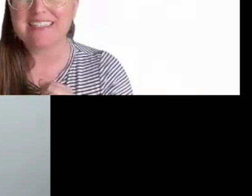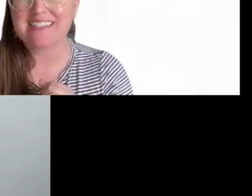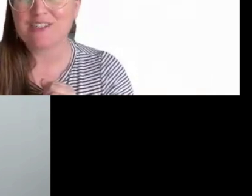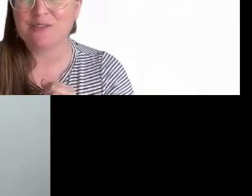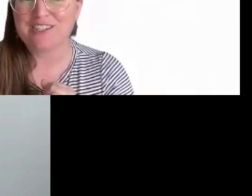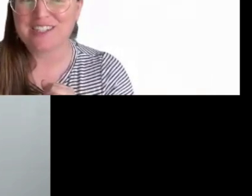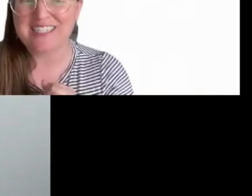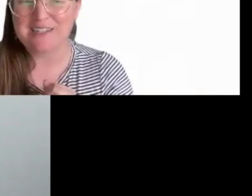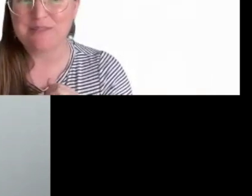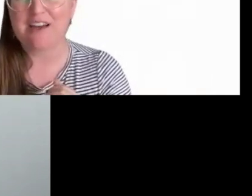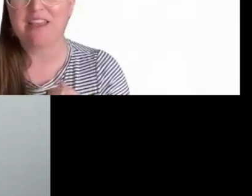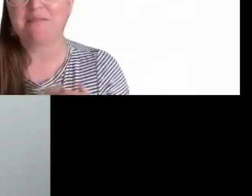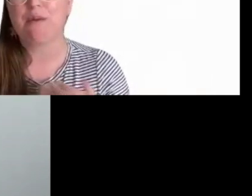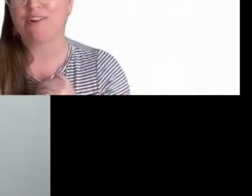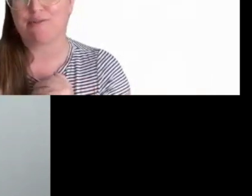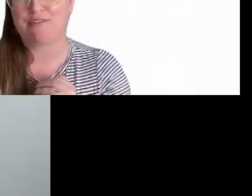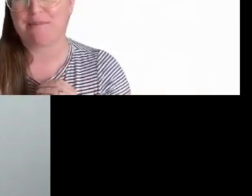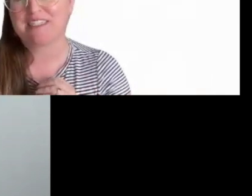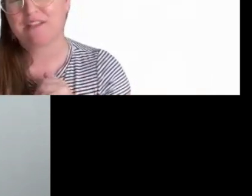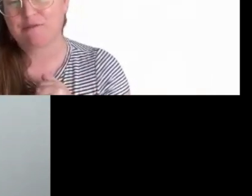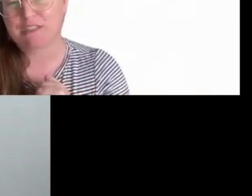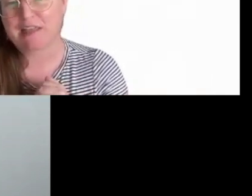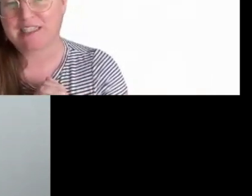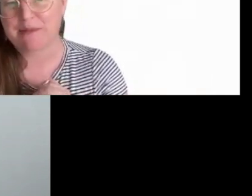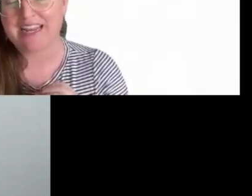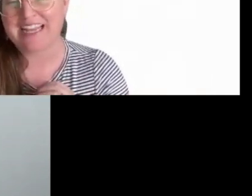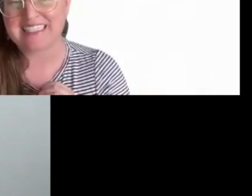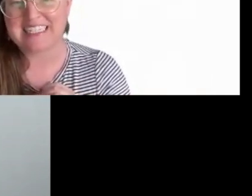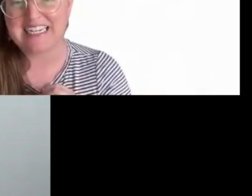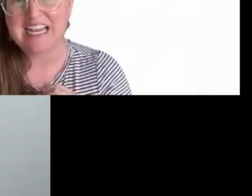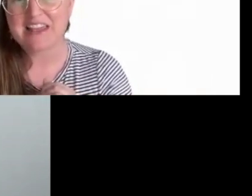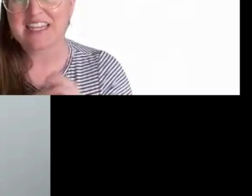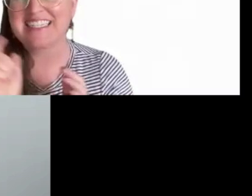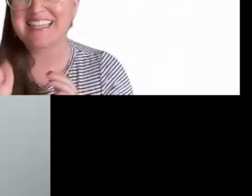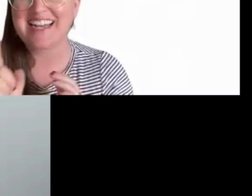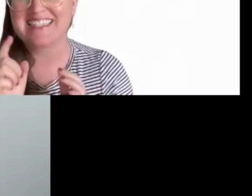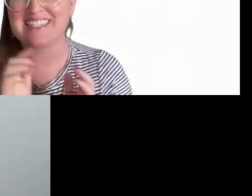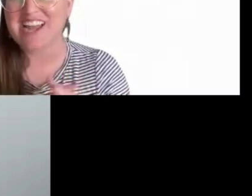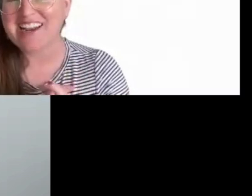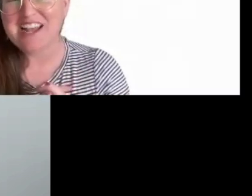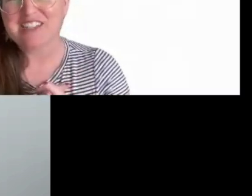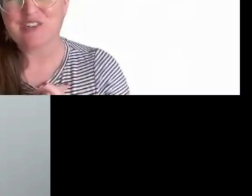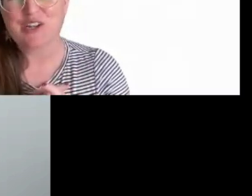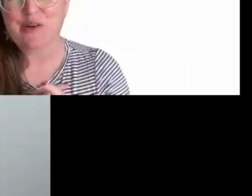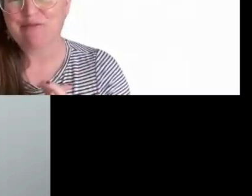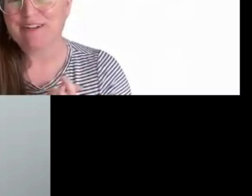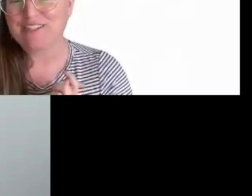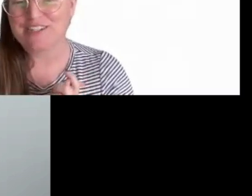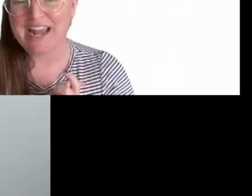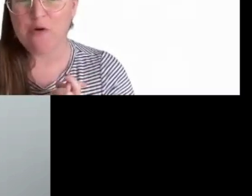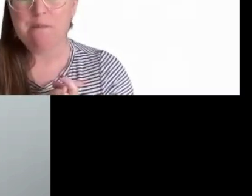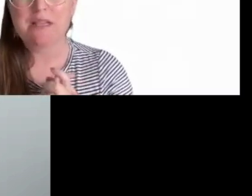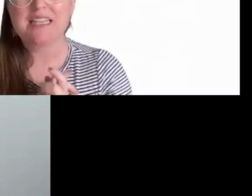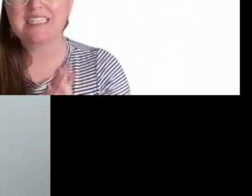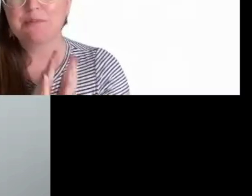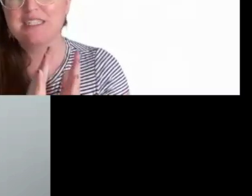It's about crisis intervention teams and how they can partner with families of loved ones with SMI and SED. The link to that is in the chat, so you can go ahead and